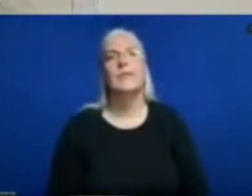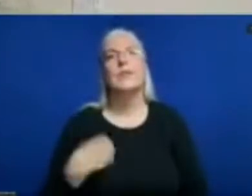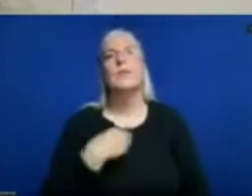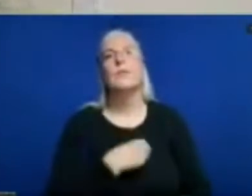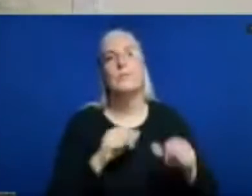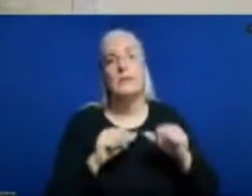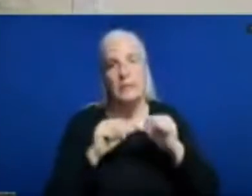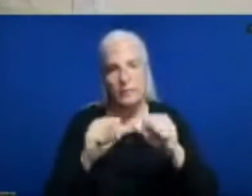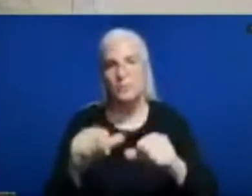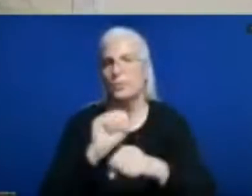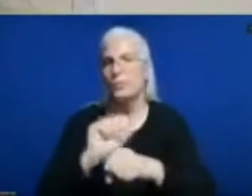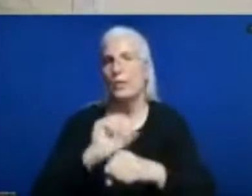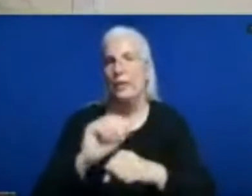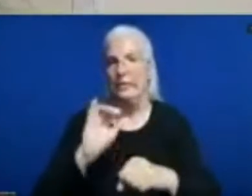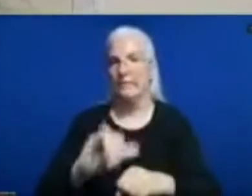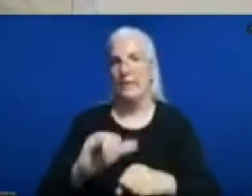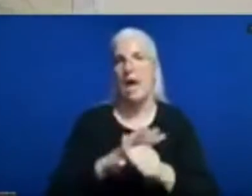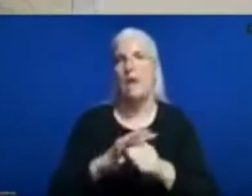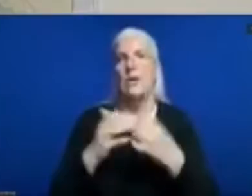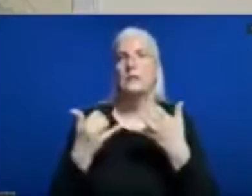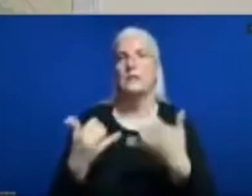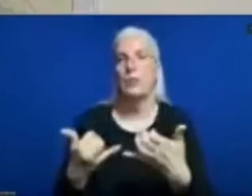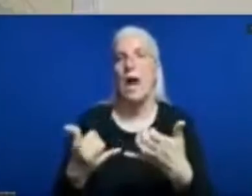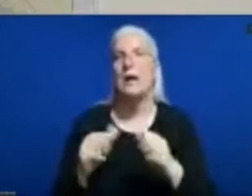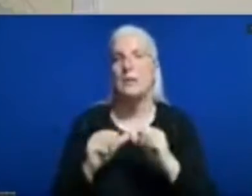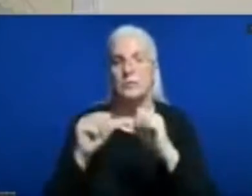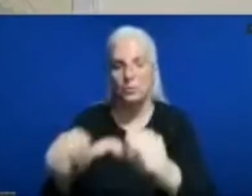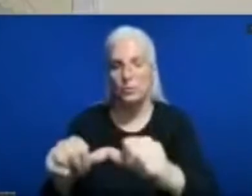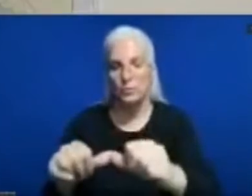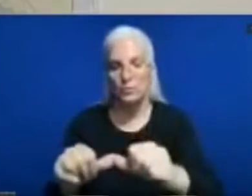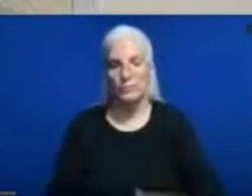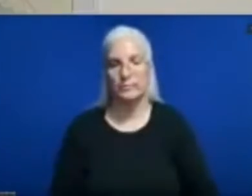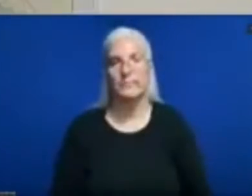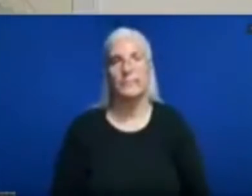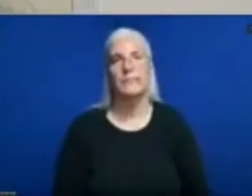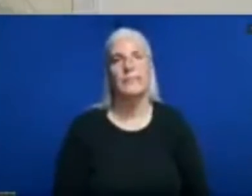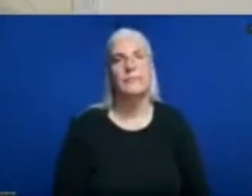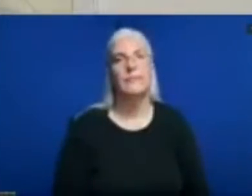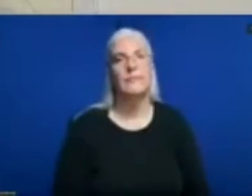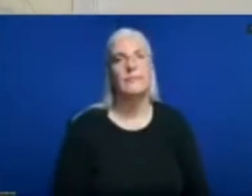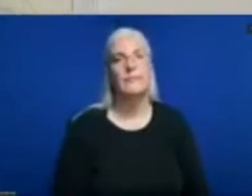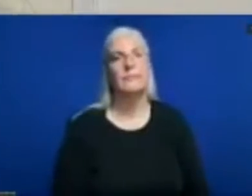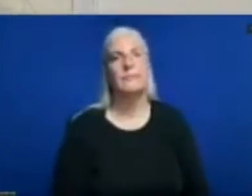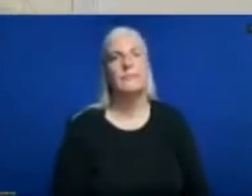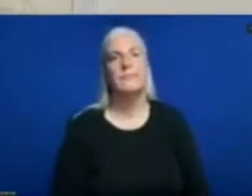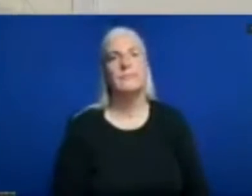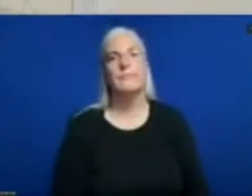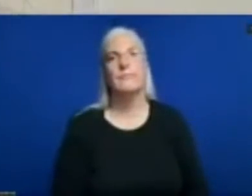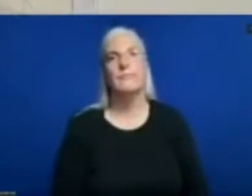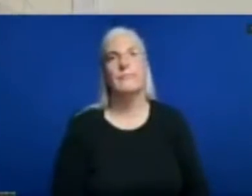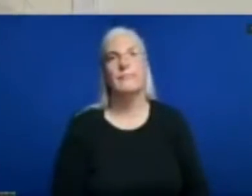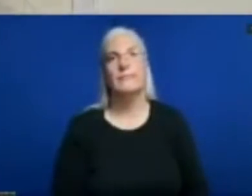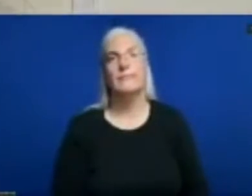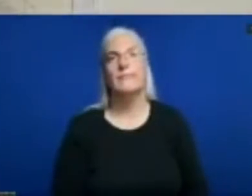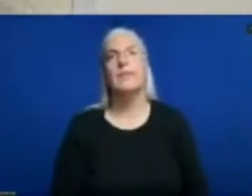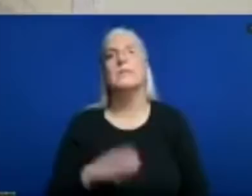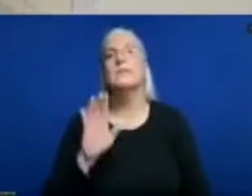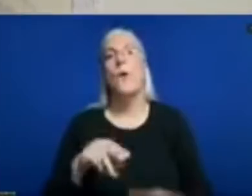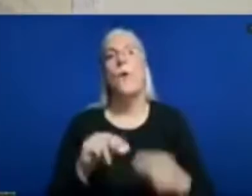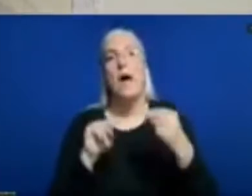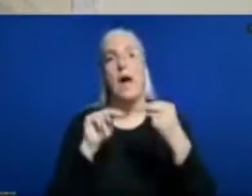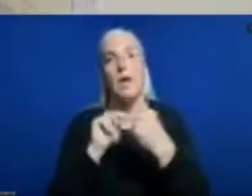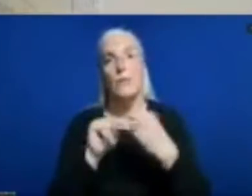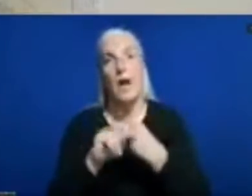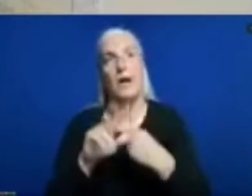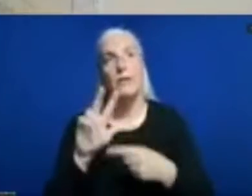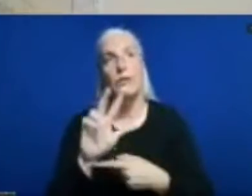then that we've been able to pick all that up. And then with the firing operation along 36, it'll also keep that out of the drainages and keep the incursion